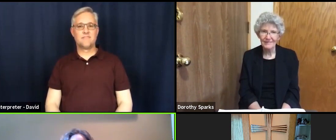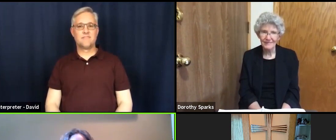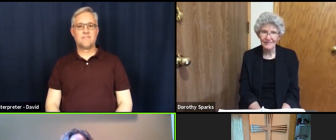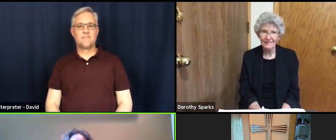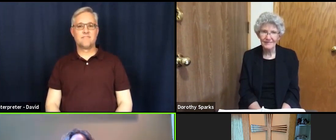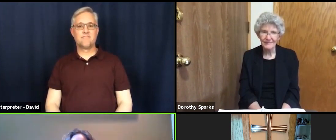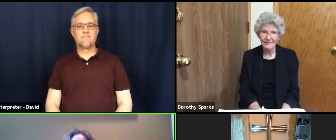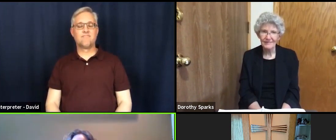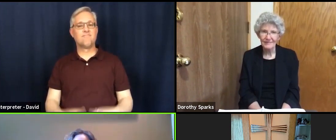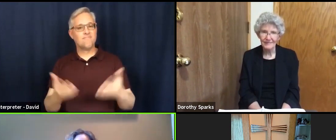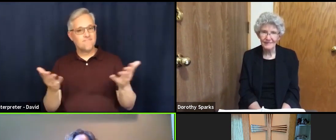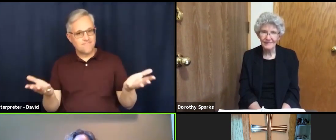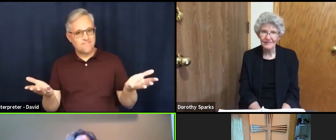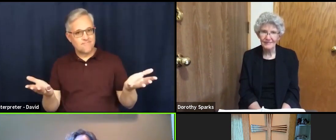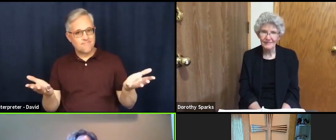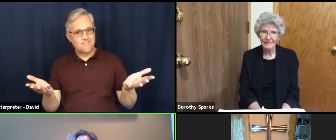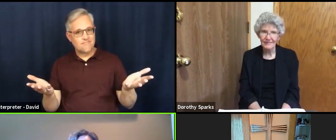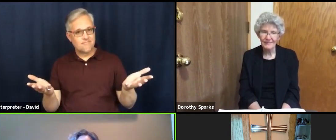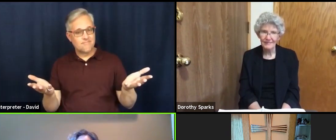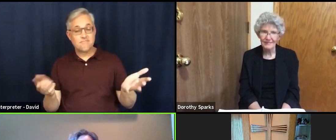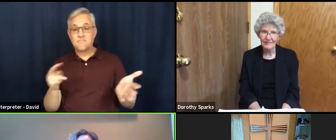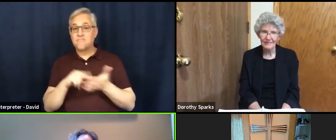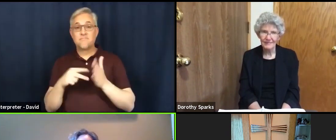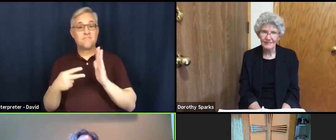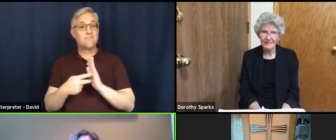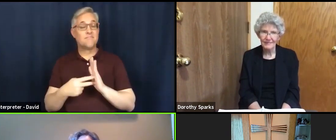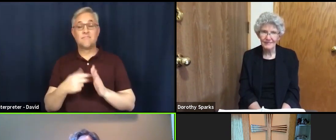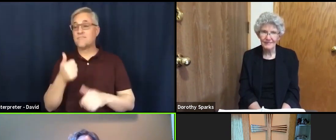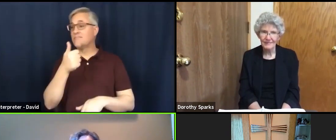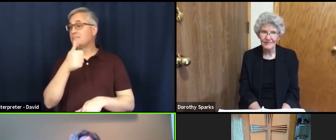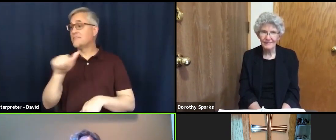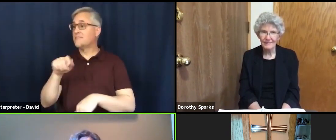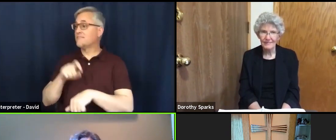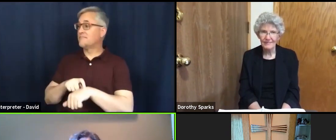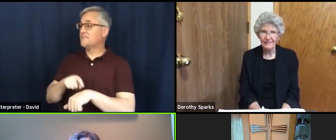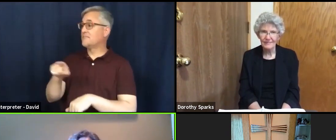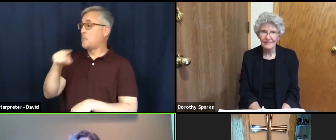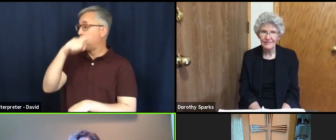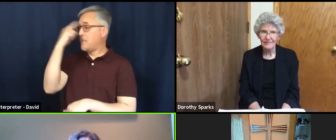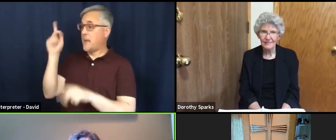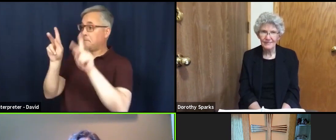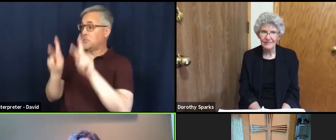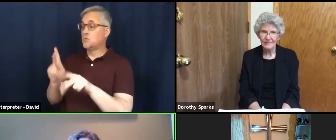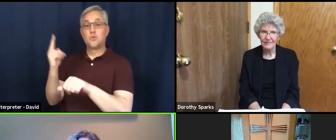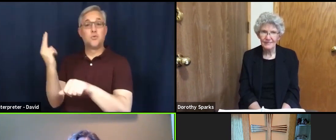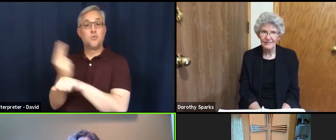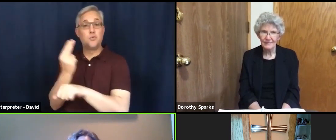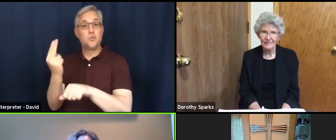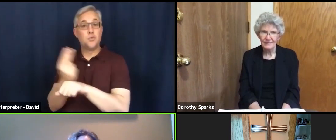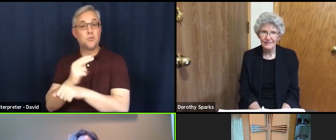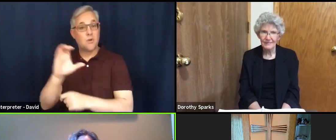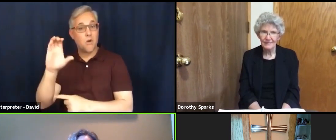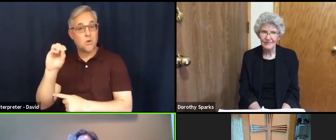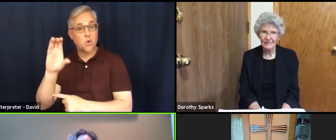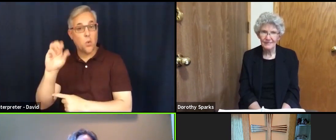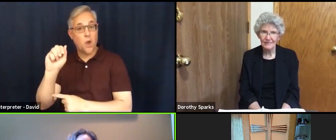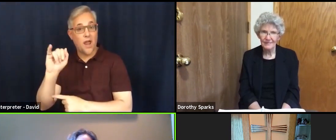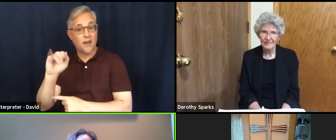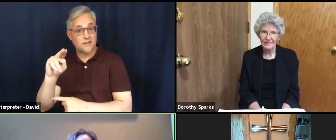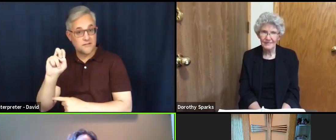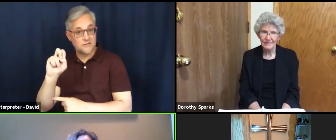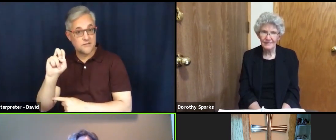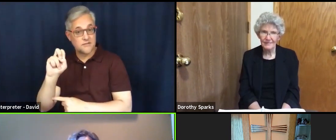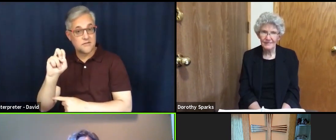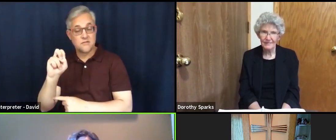It means then that any Black people who used cocaine ended up in jail